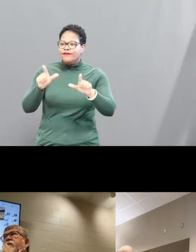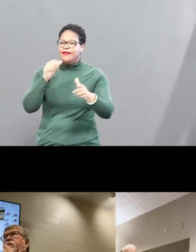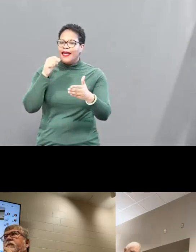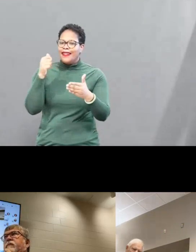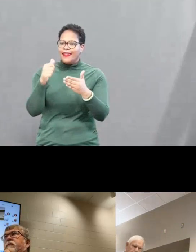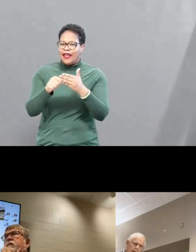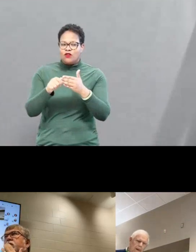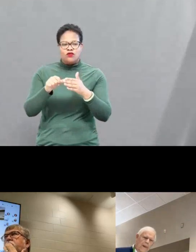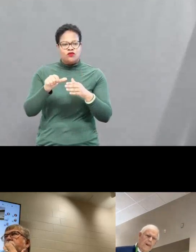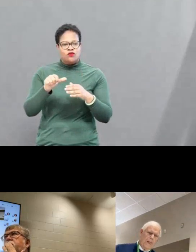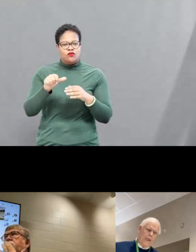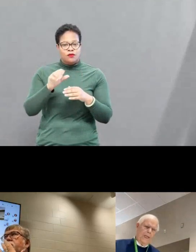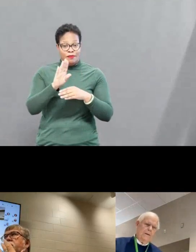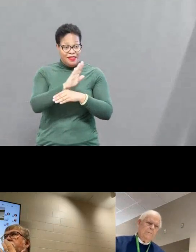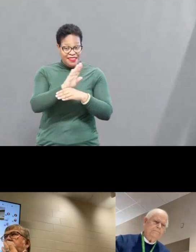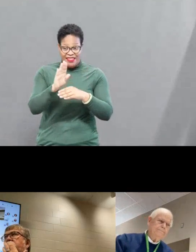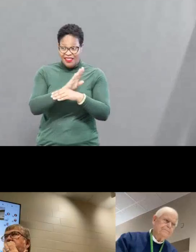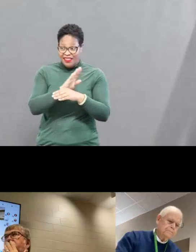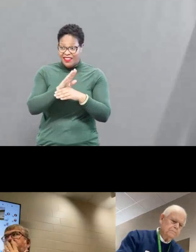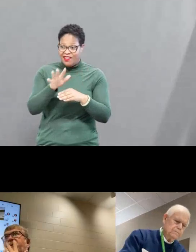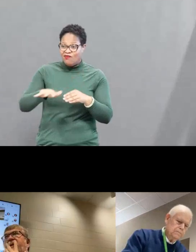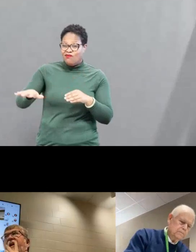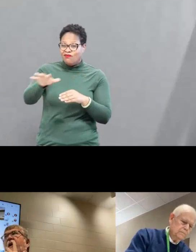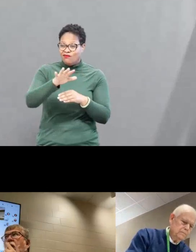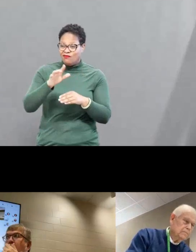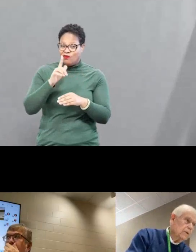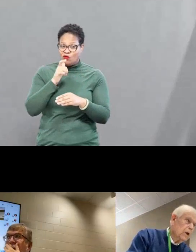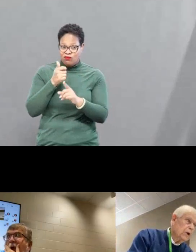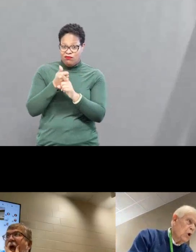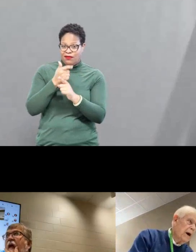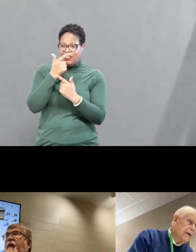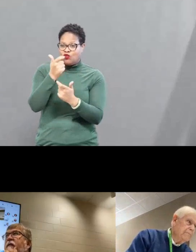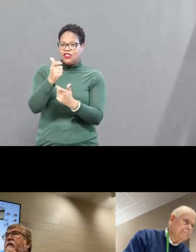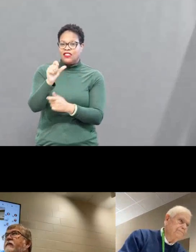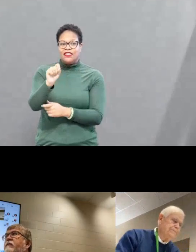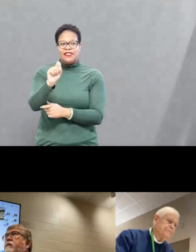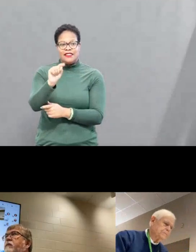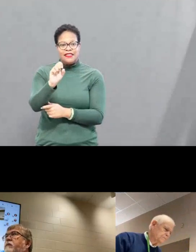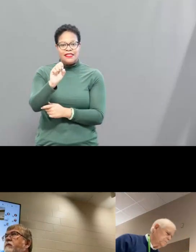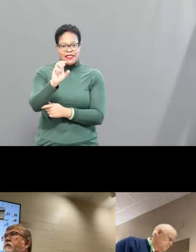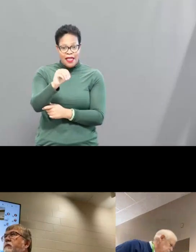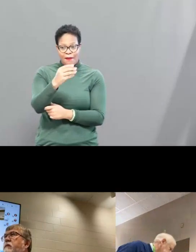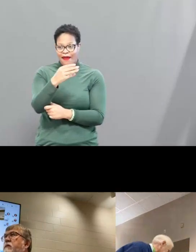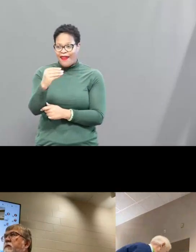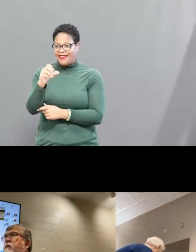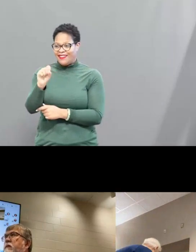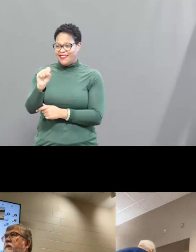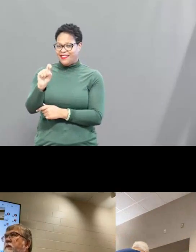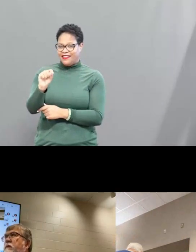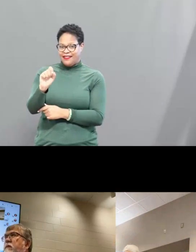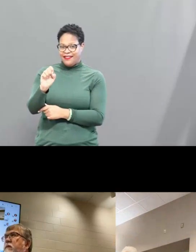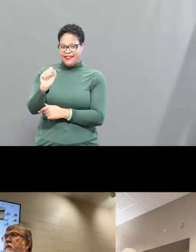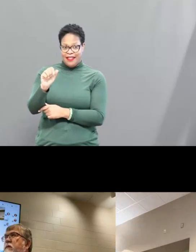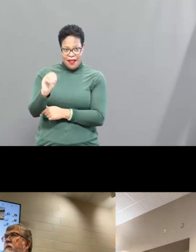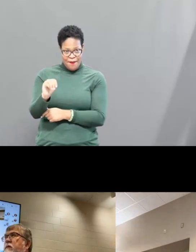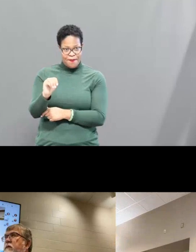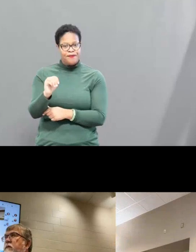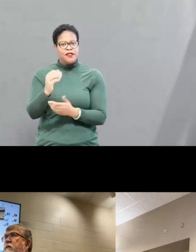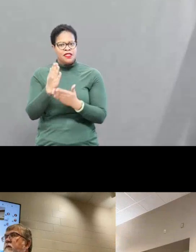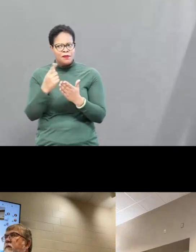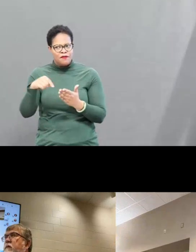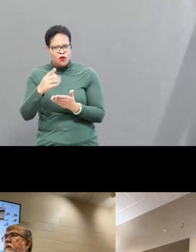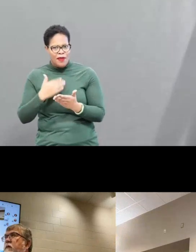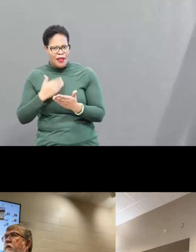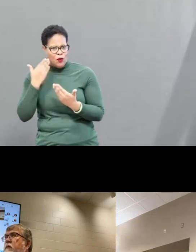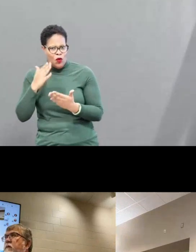to businesses that would be interested in STEM as well as STEAM. And some of you may not have heard